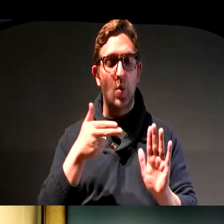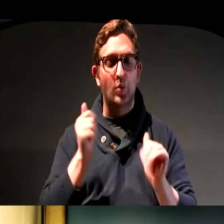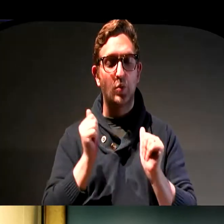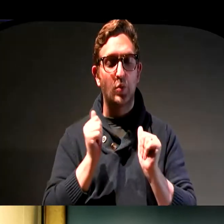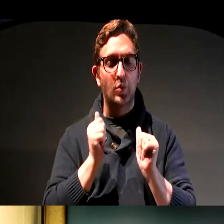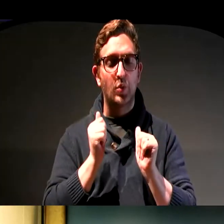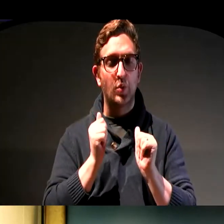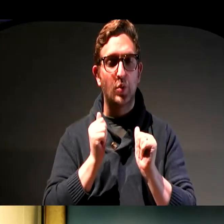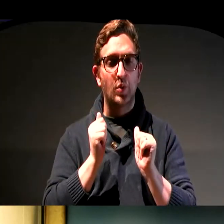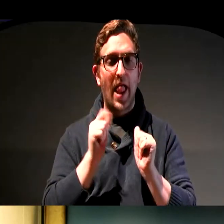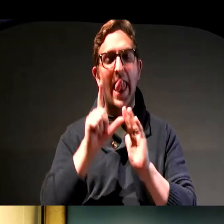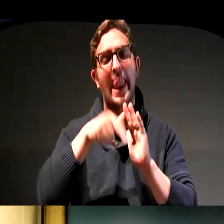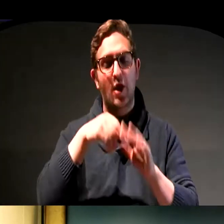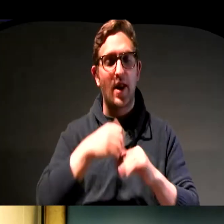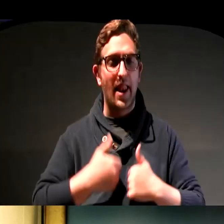later in life.